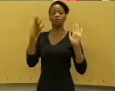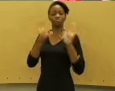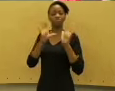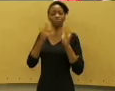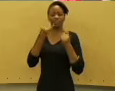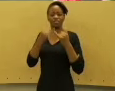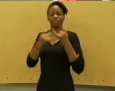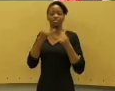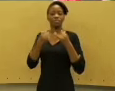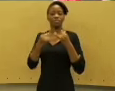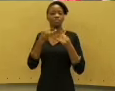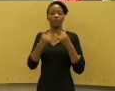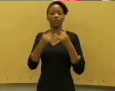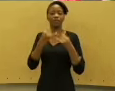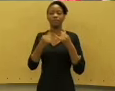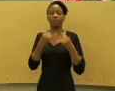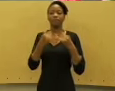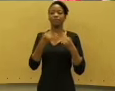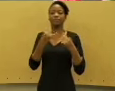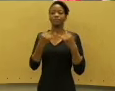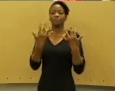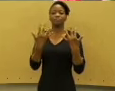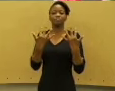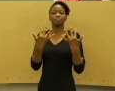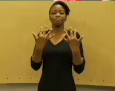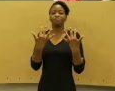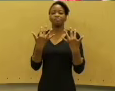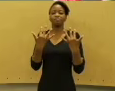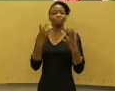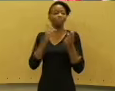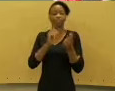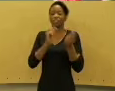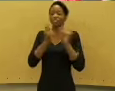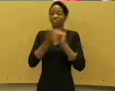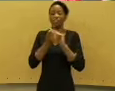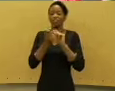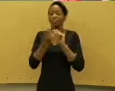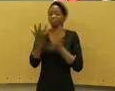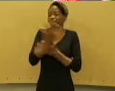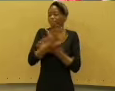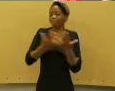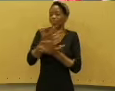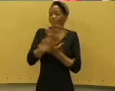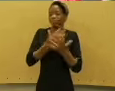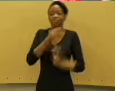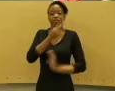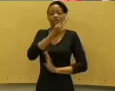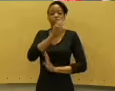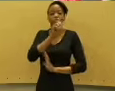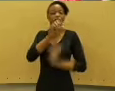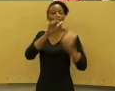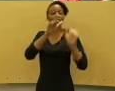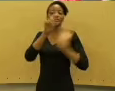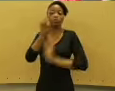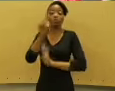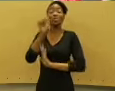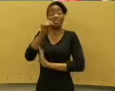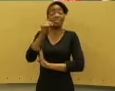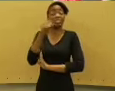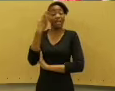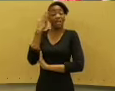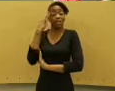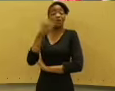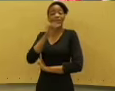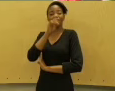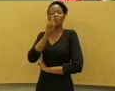sexuality that we ought not to be recycling at that conversation in 2071? I know it's a big question, but